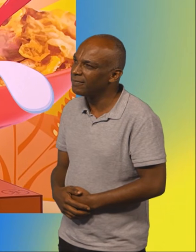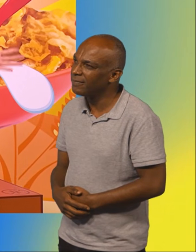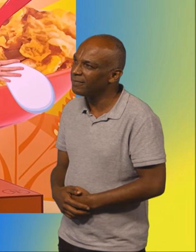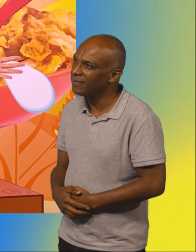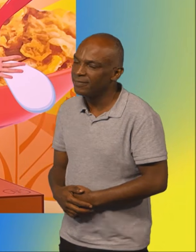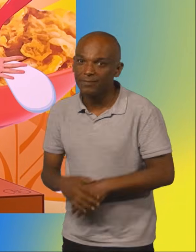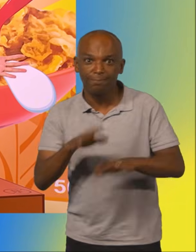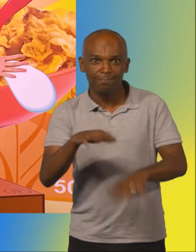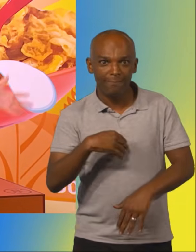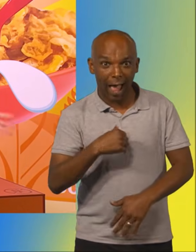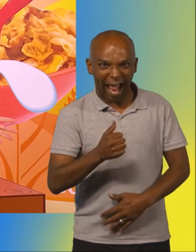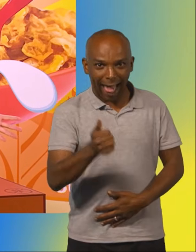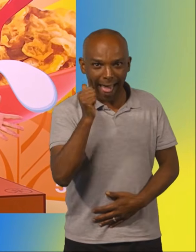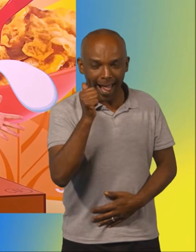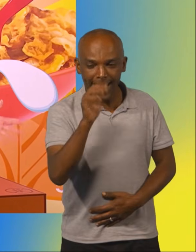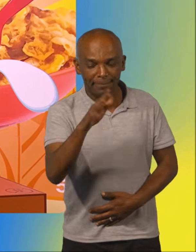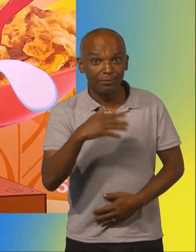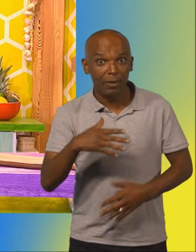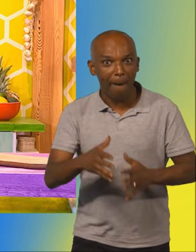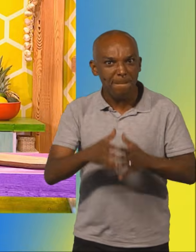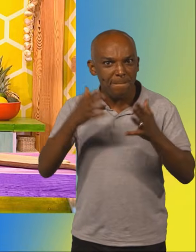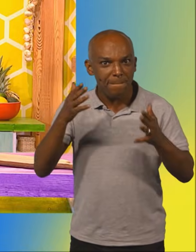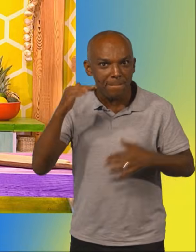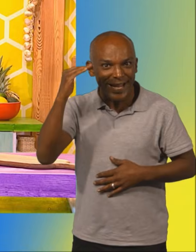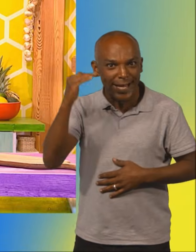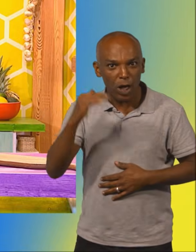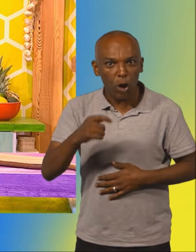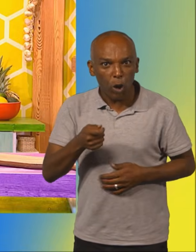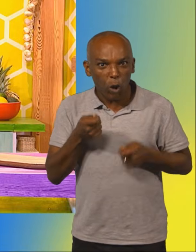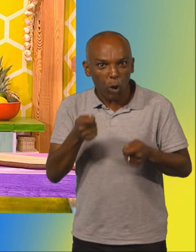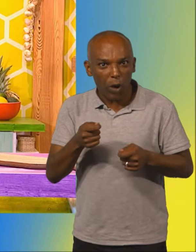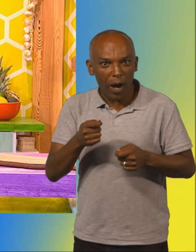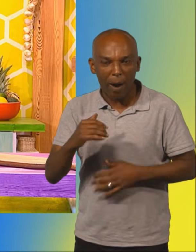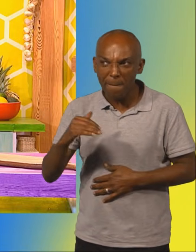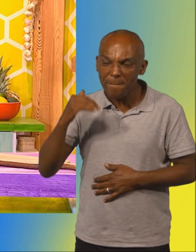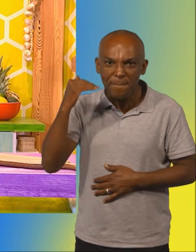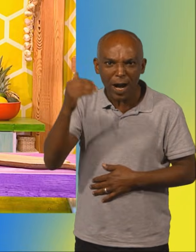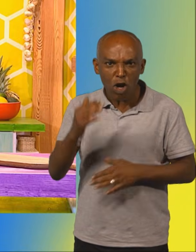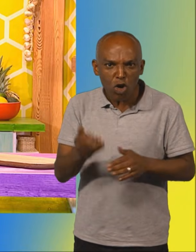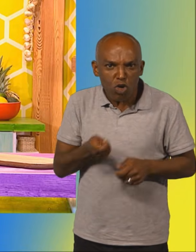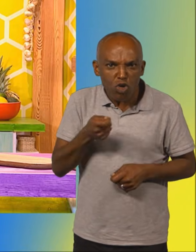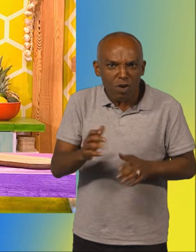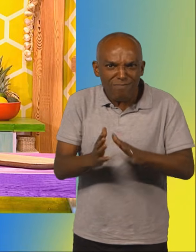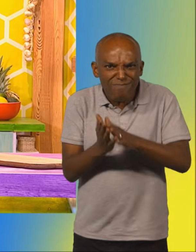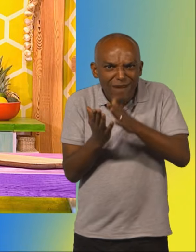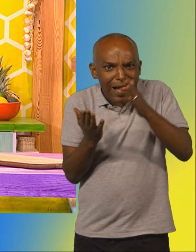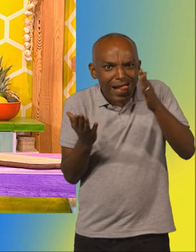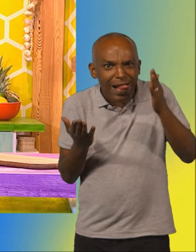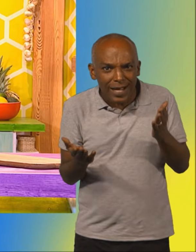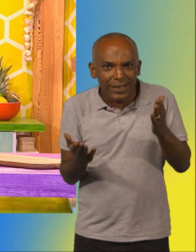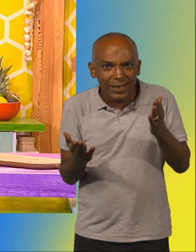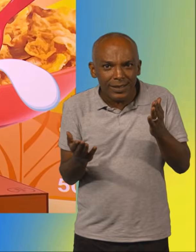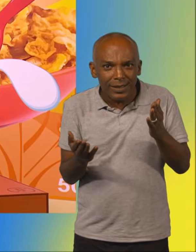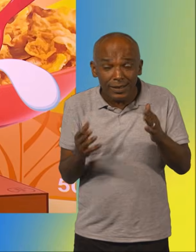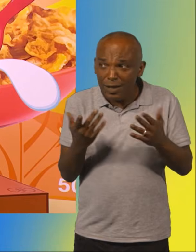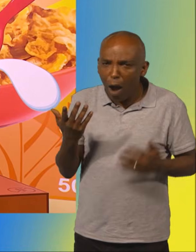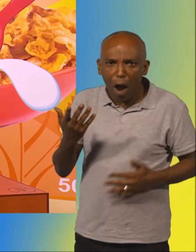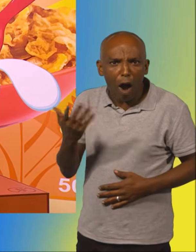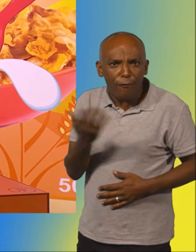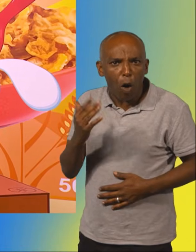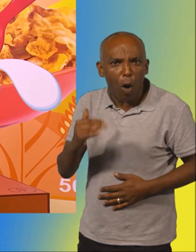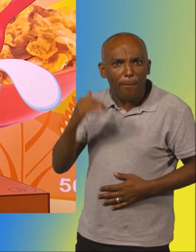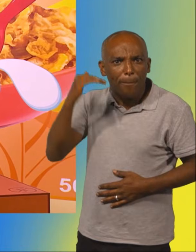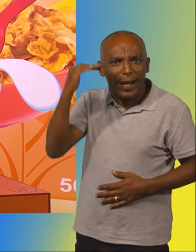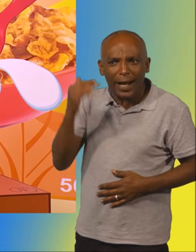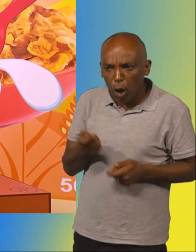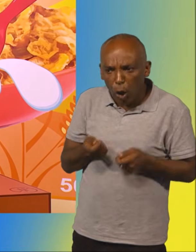I know! Big Cook's Big Cookery Book! Of course, the Big Cookery Book. There are recipes for everything in there. And where do